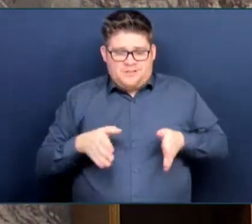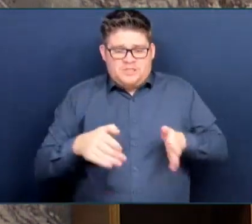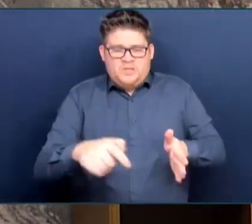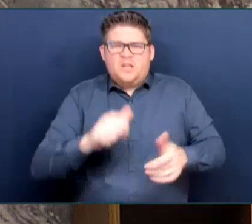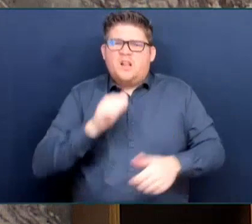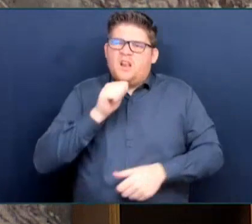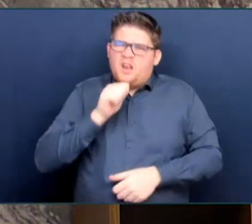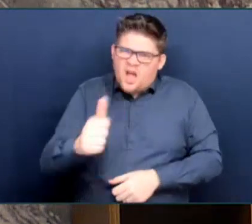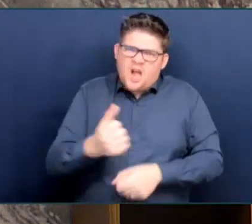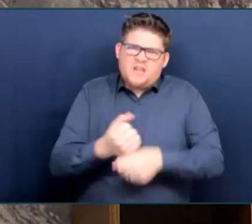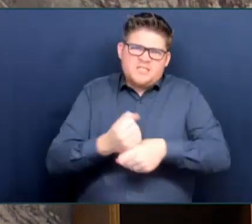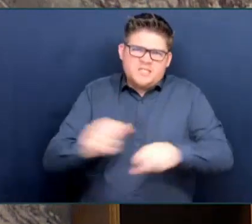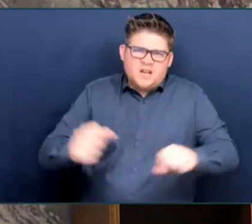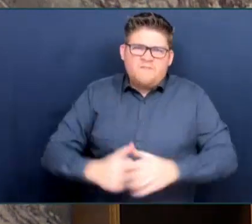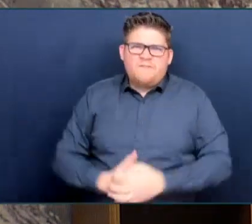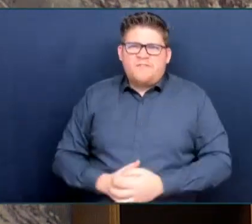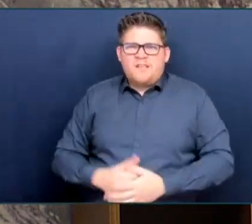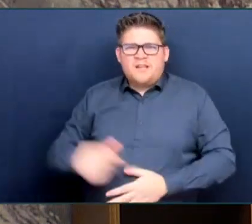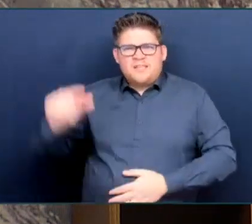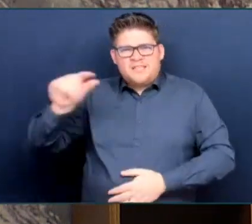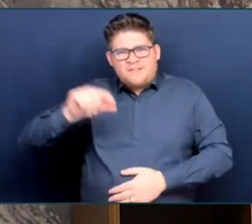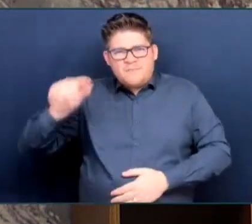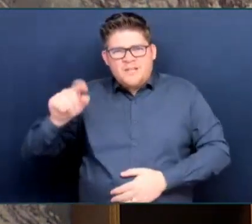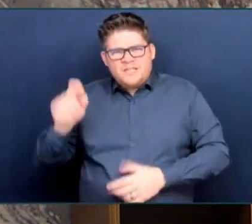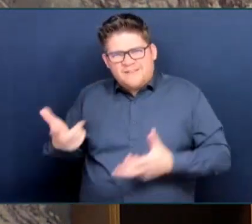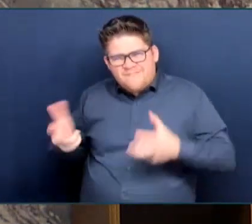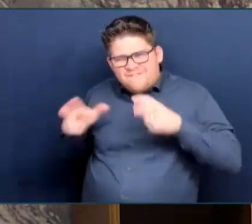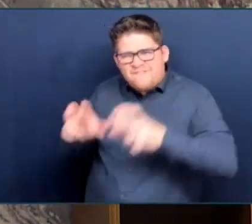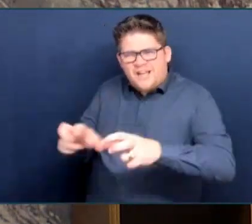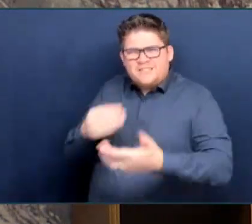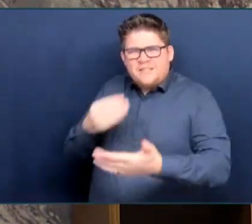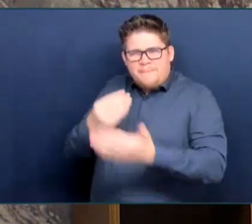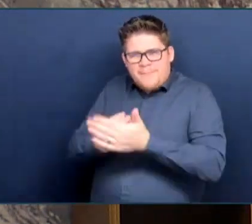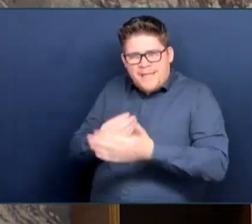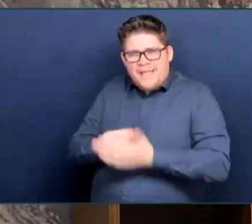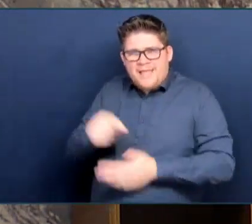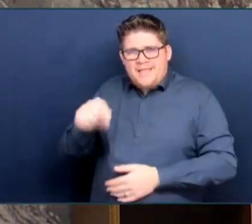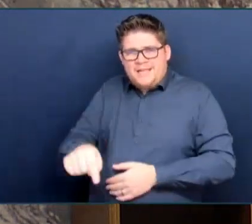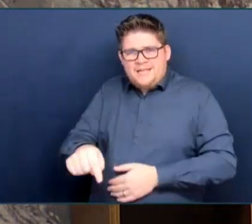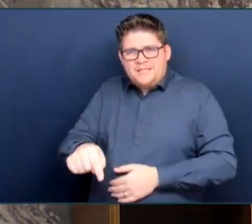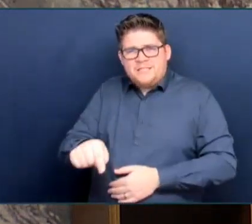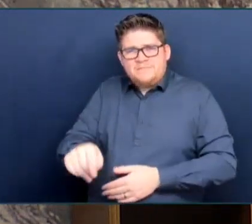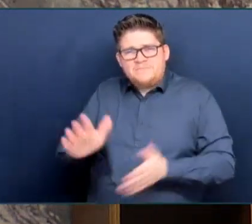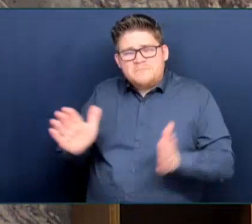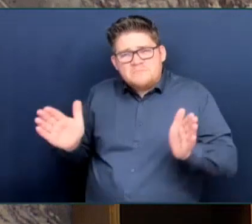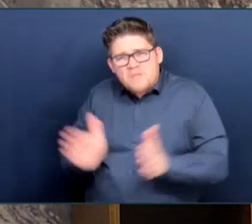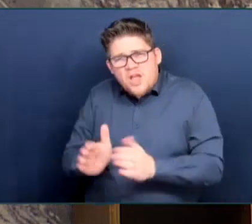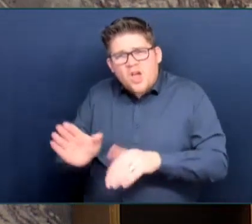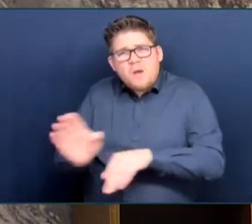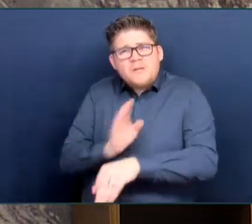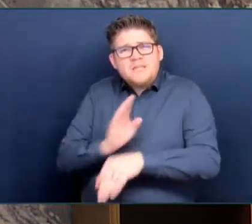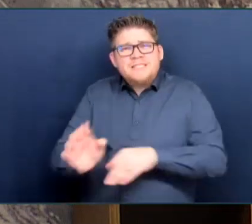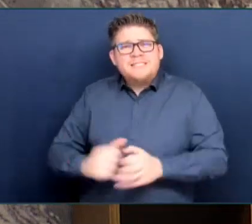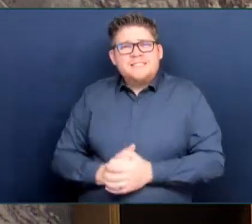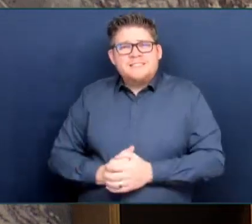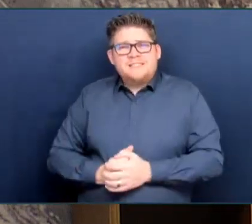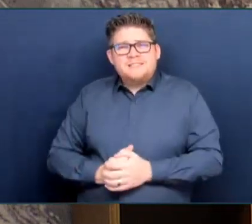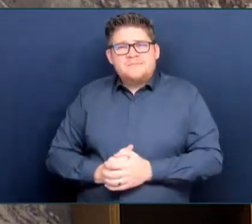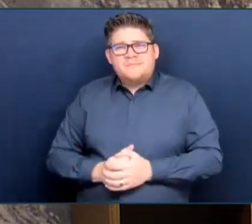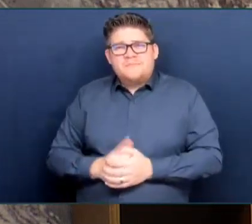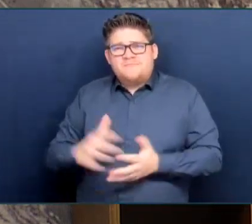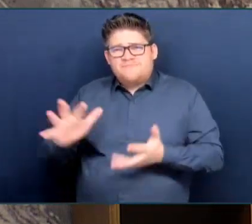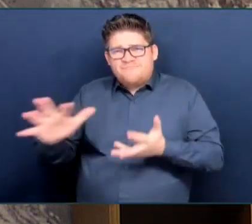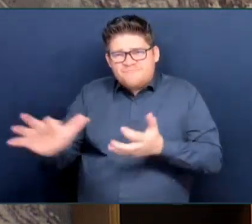devastating impacts of vandalism and property crime on small business. Broken windows, theft, and vandalism are costing shop